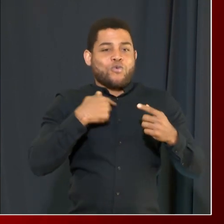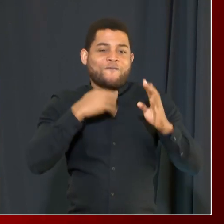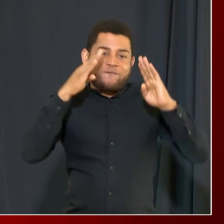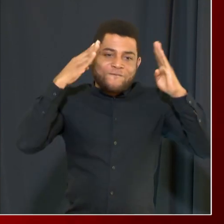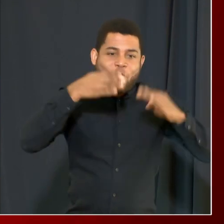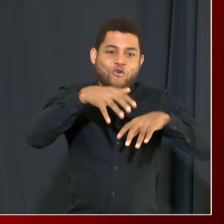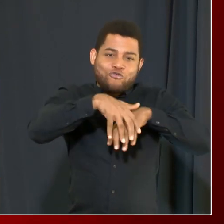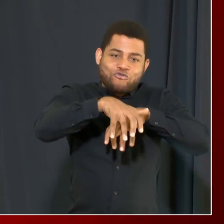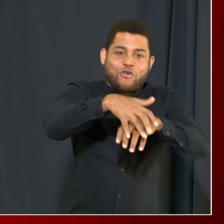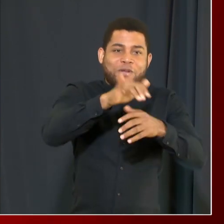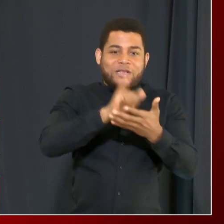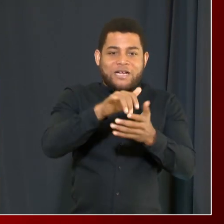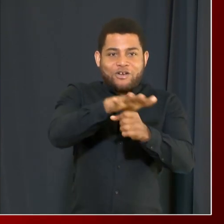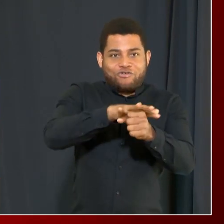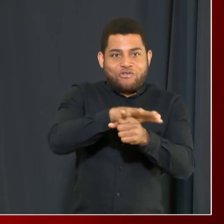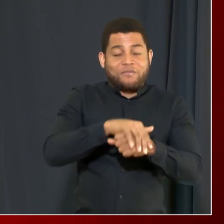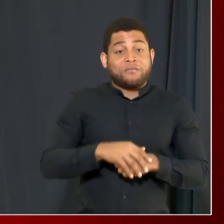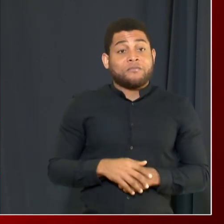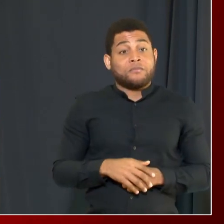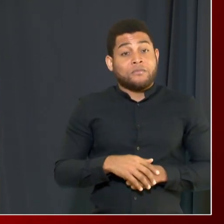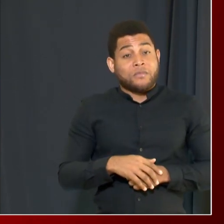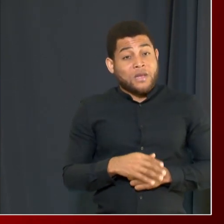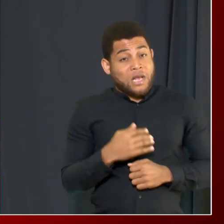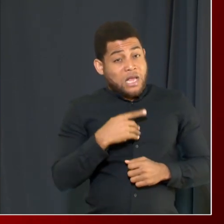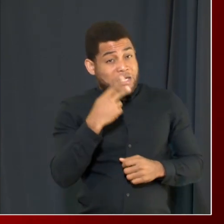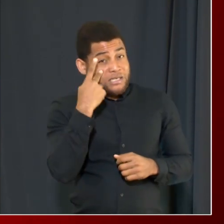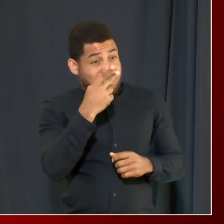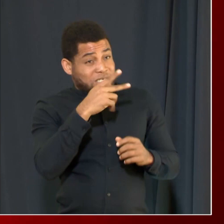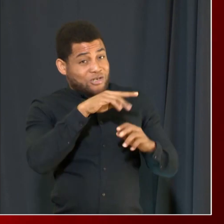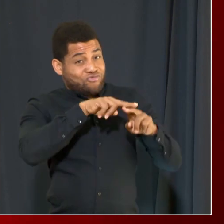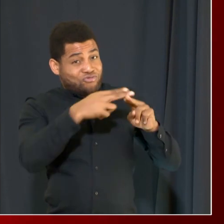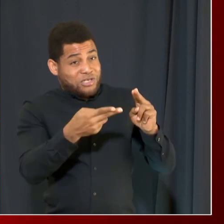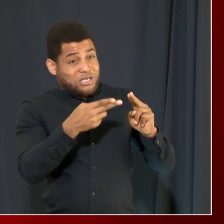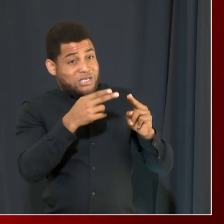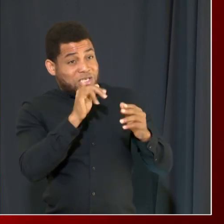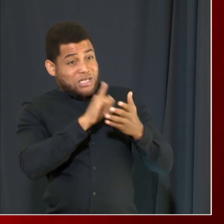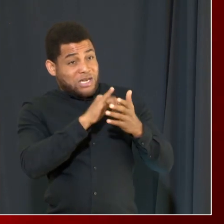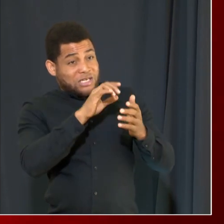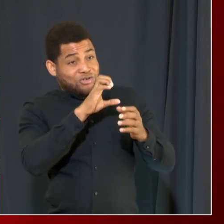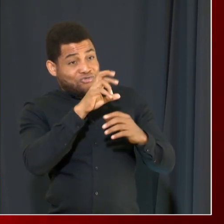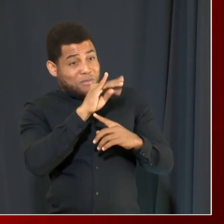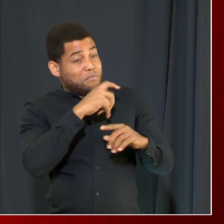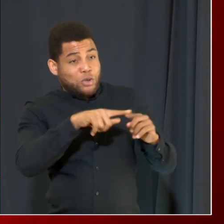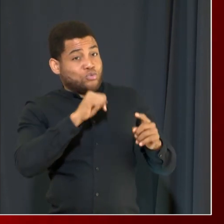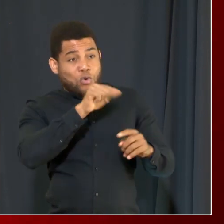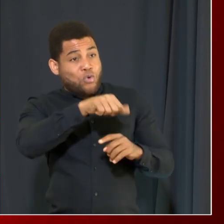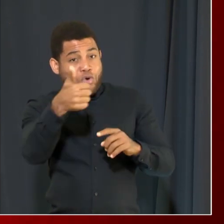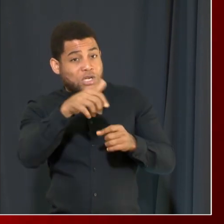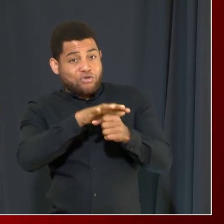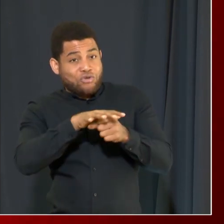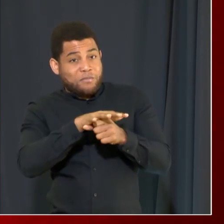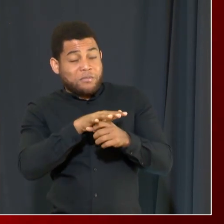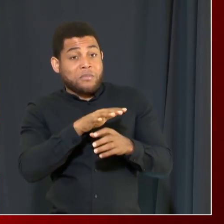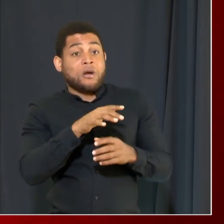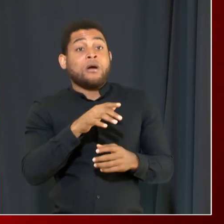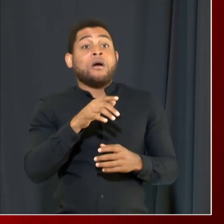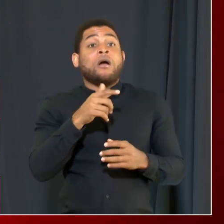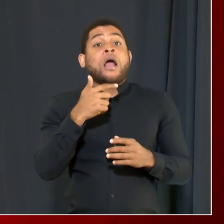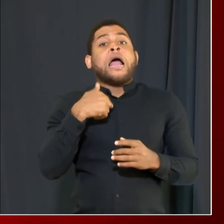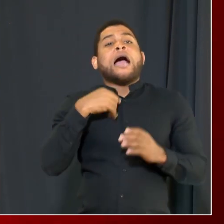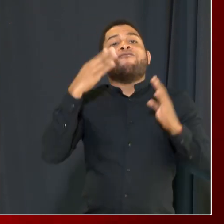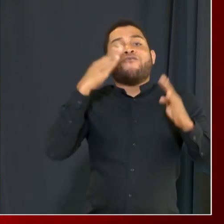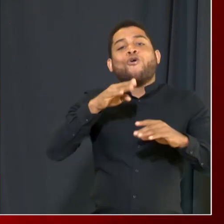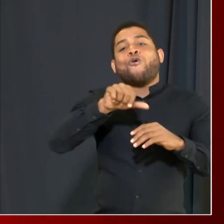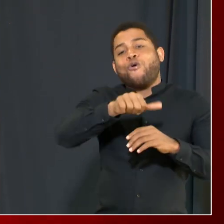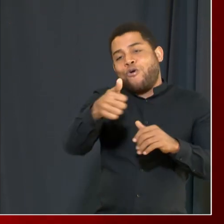stats show decreases in robbery, but not other areas. Well, I'm specifically focusing on those other areas where we